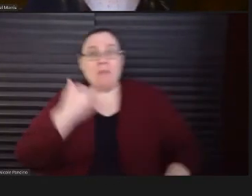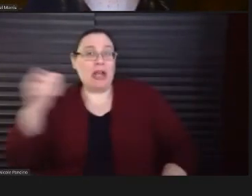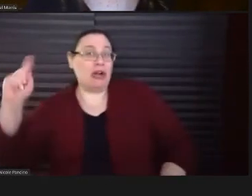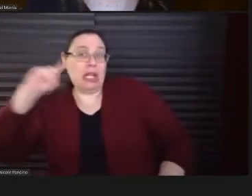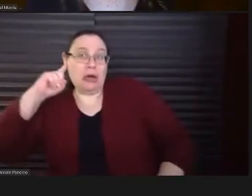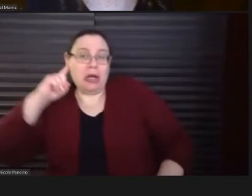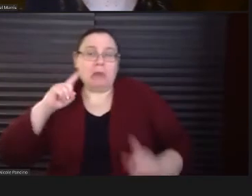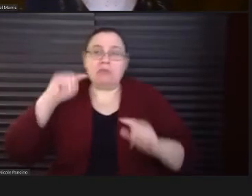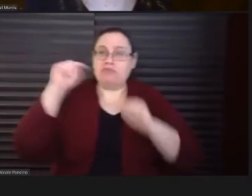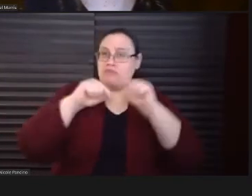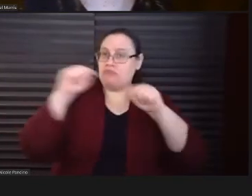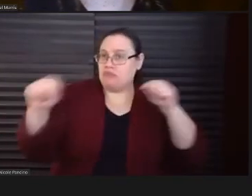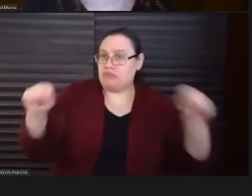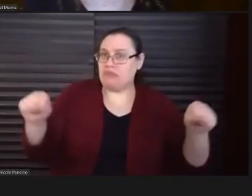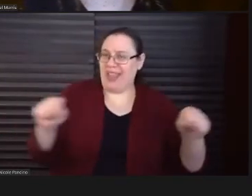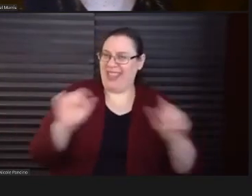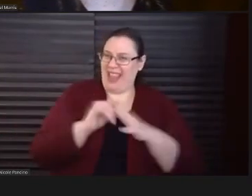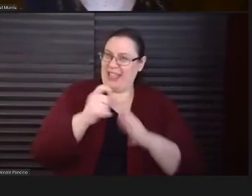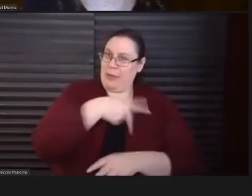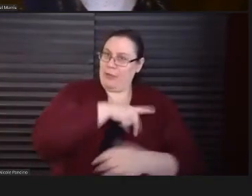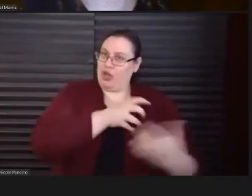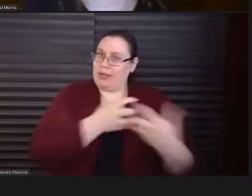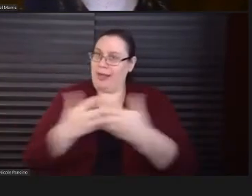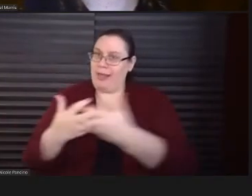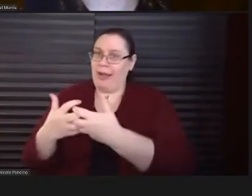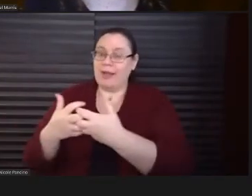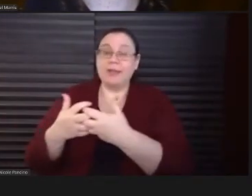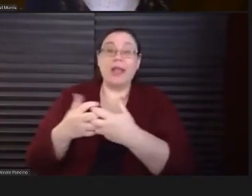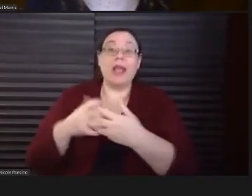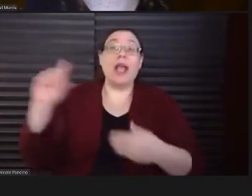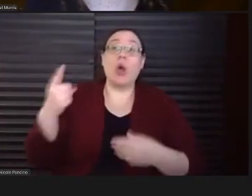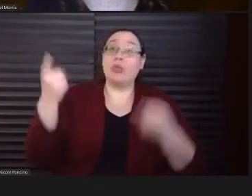to personalize that. And you're only going to get it right if you